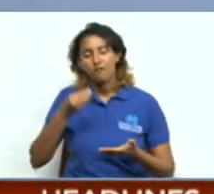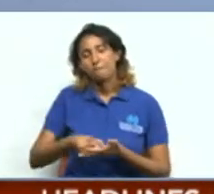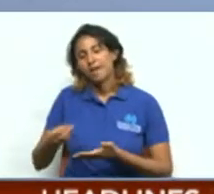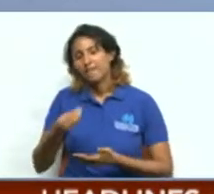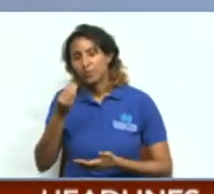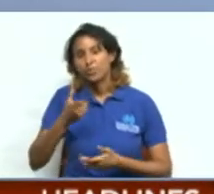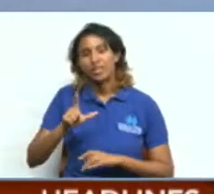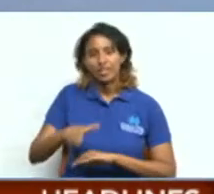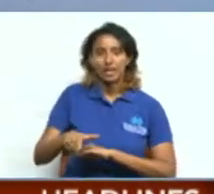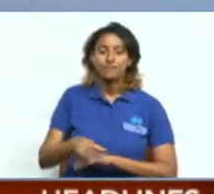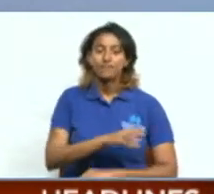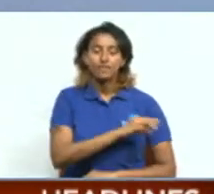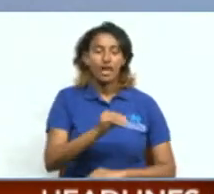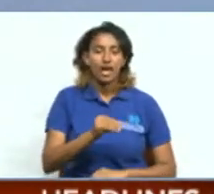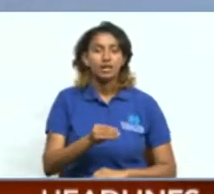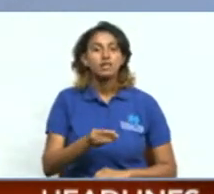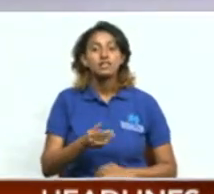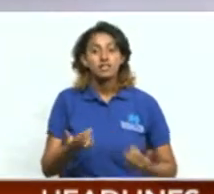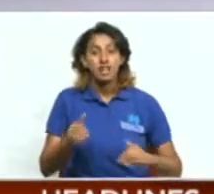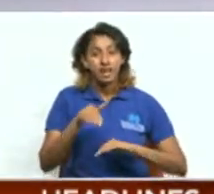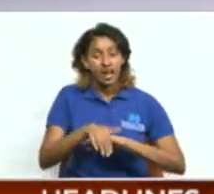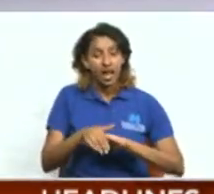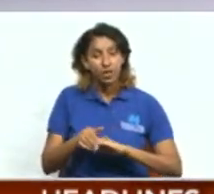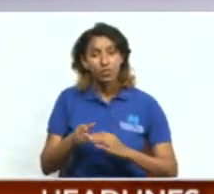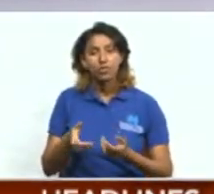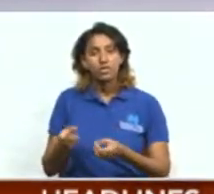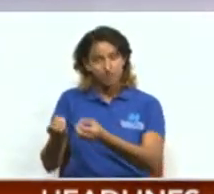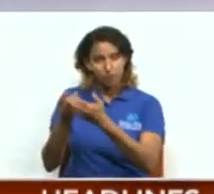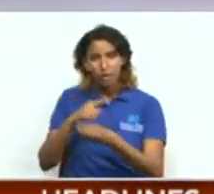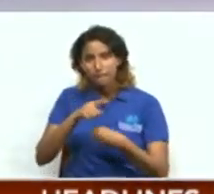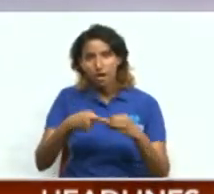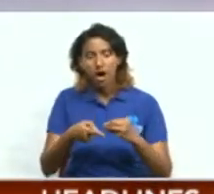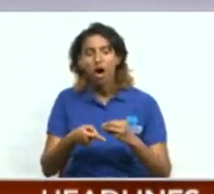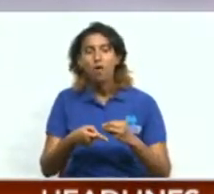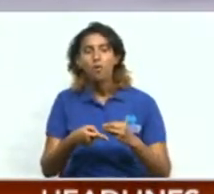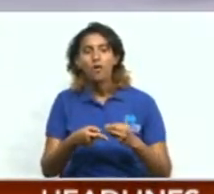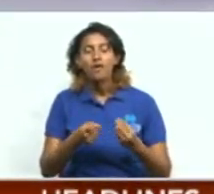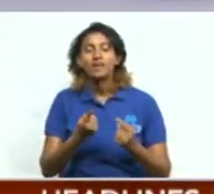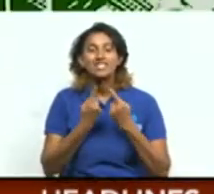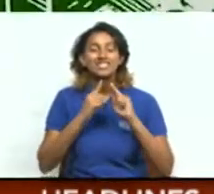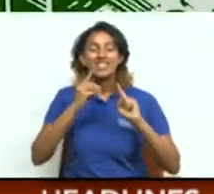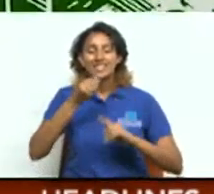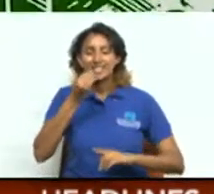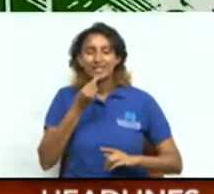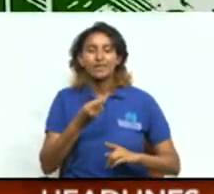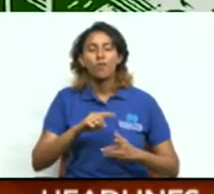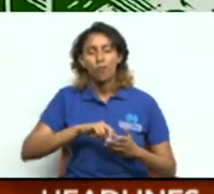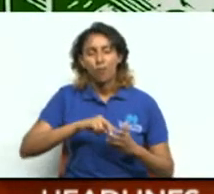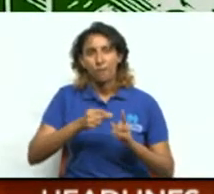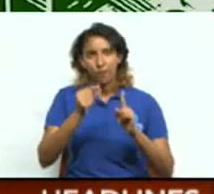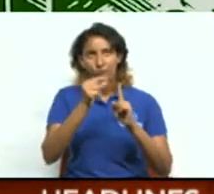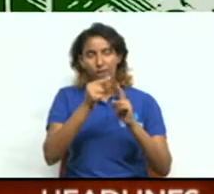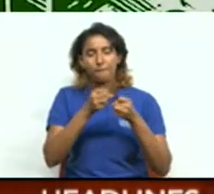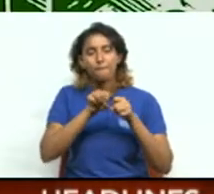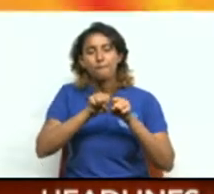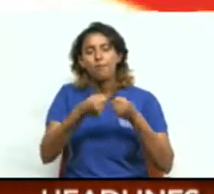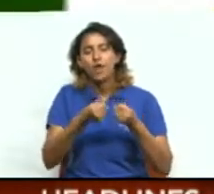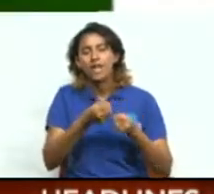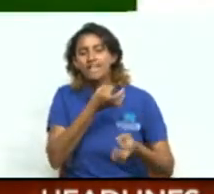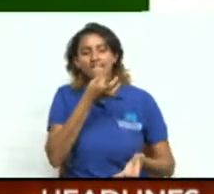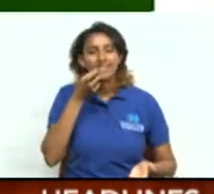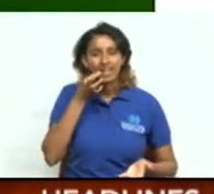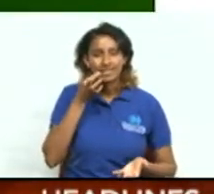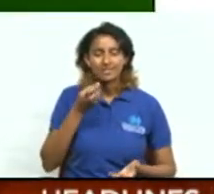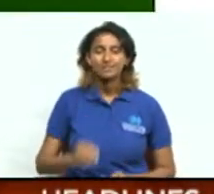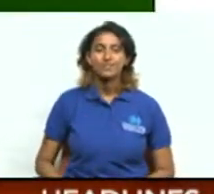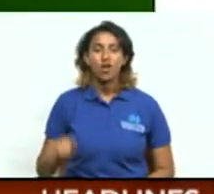as breaking of the fast. Otto Carrington, CNC3 News. Ramadan Reminder, brought to you by